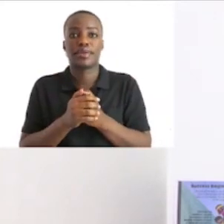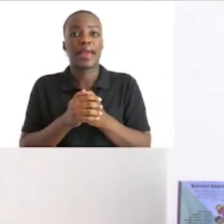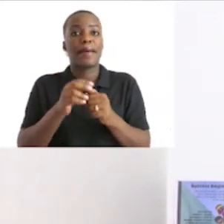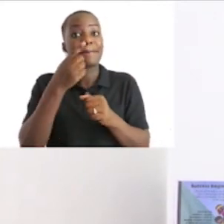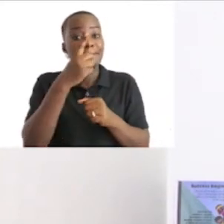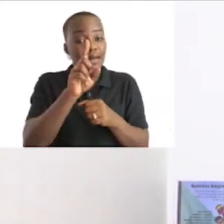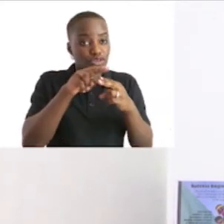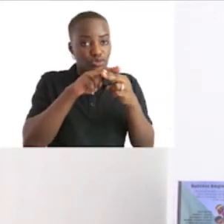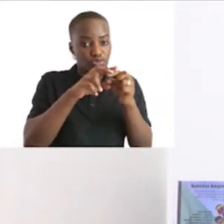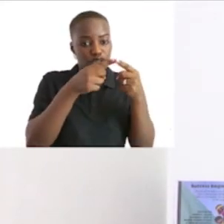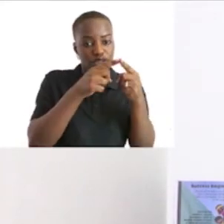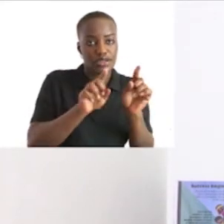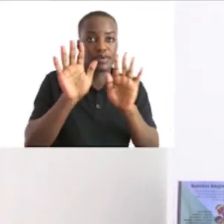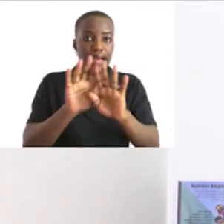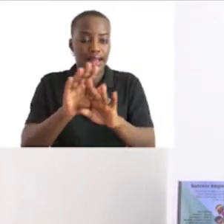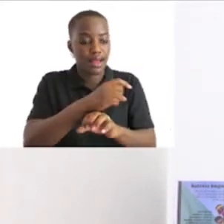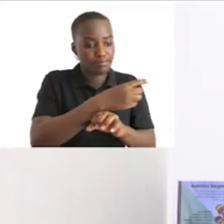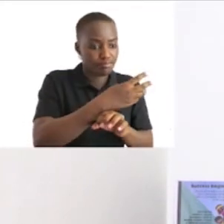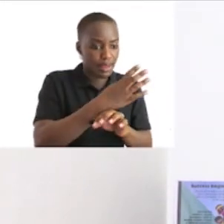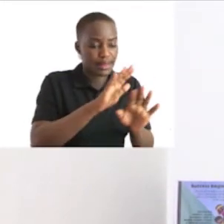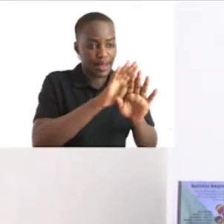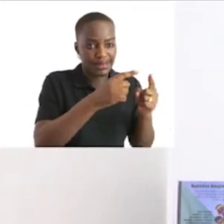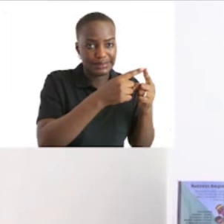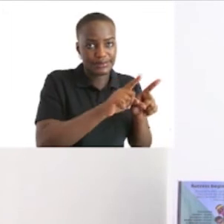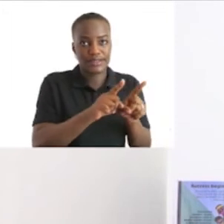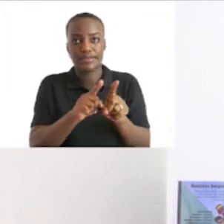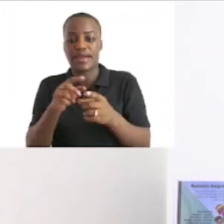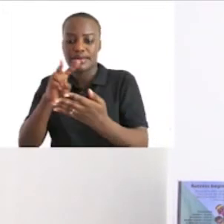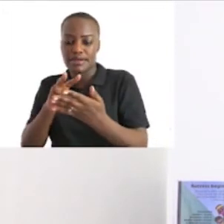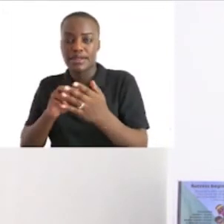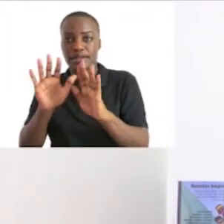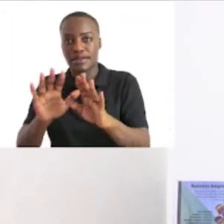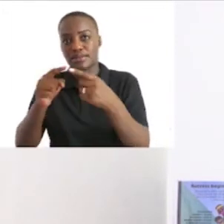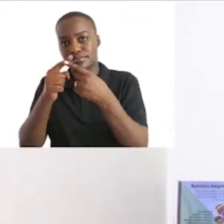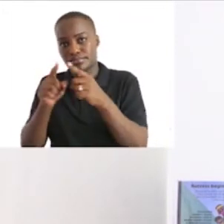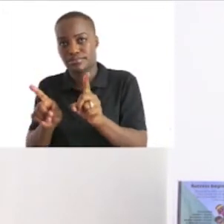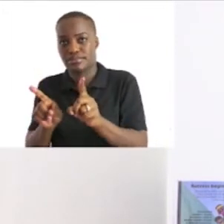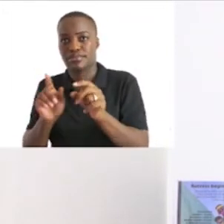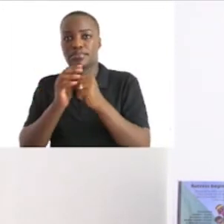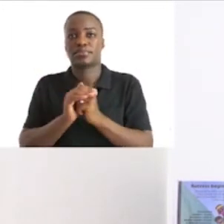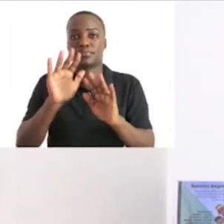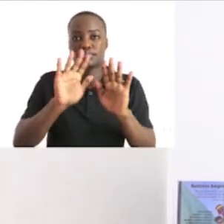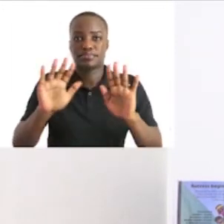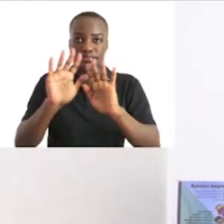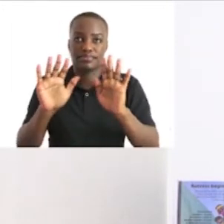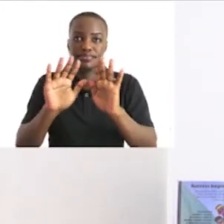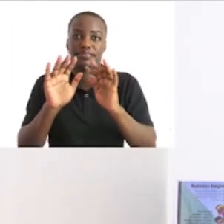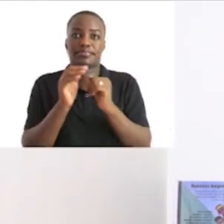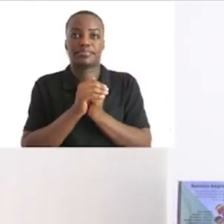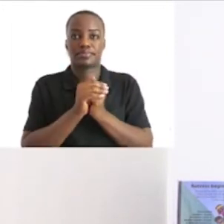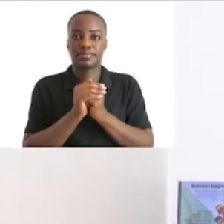a different color from the one that you used for maths. So let us shade